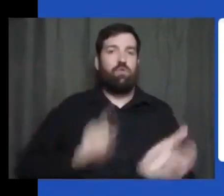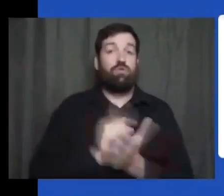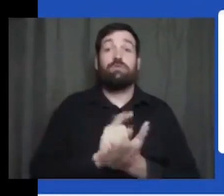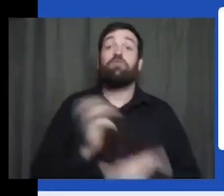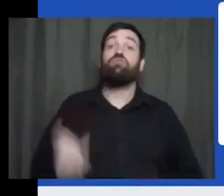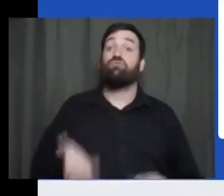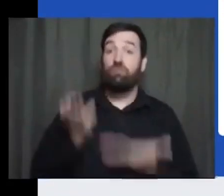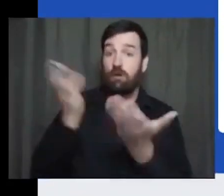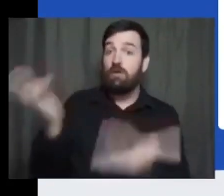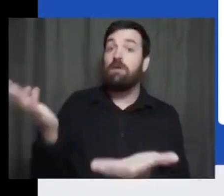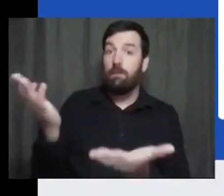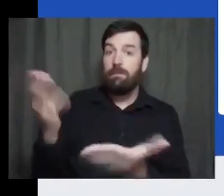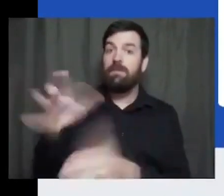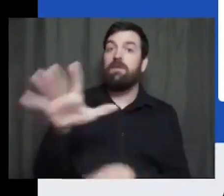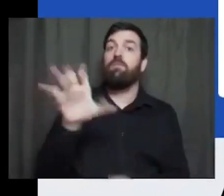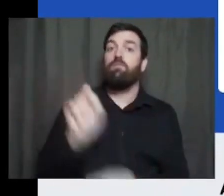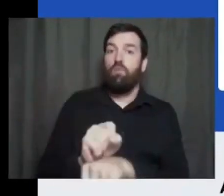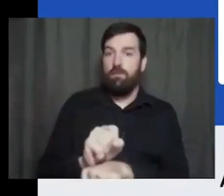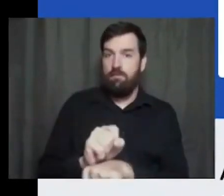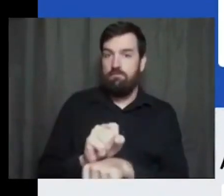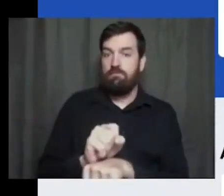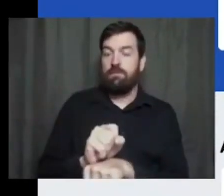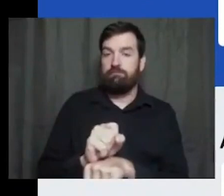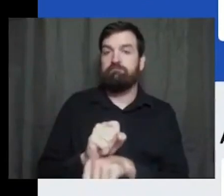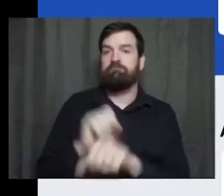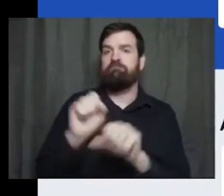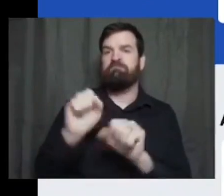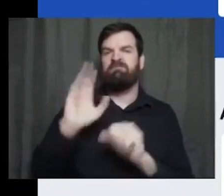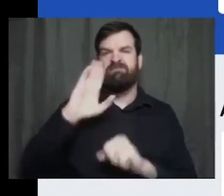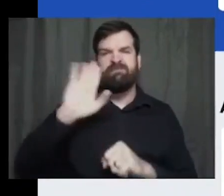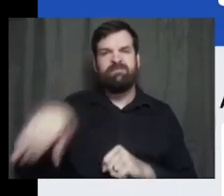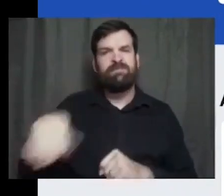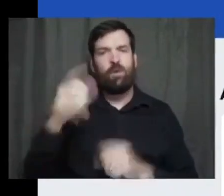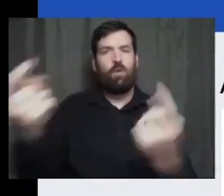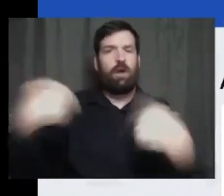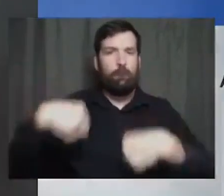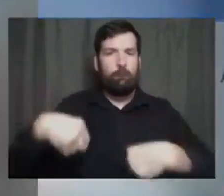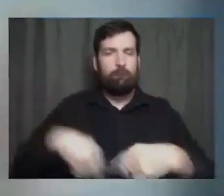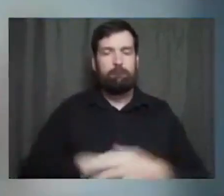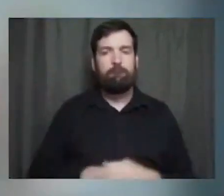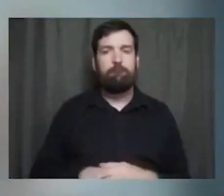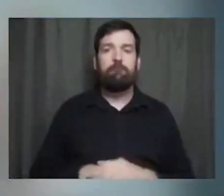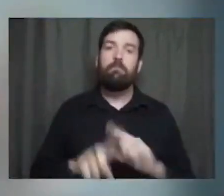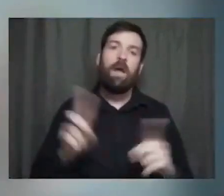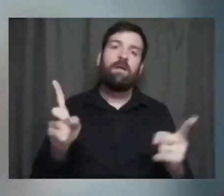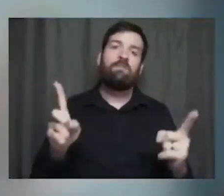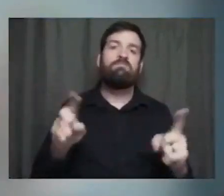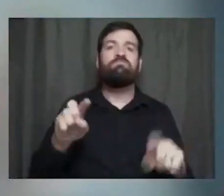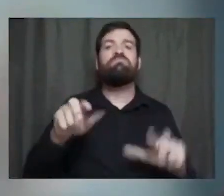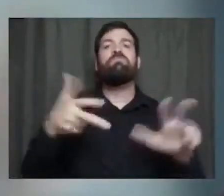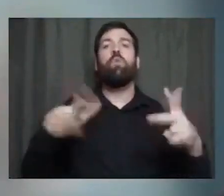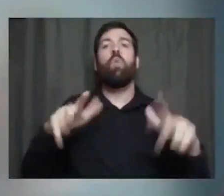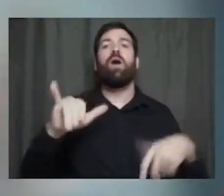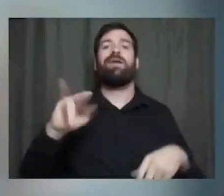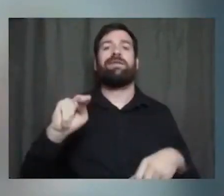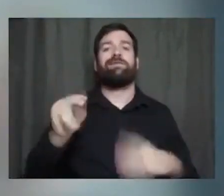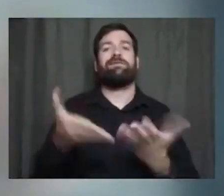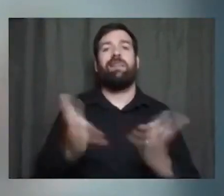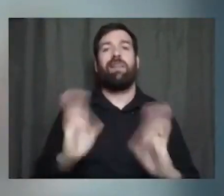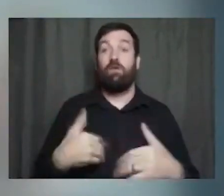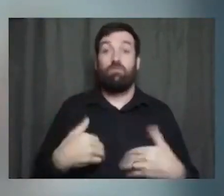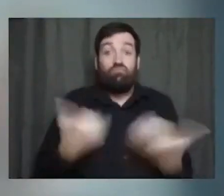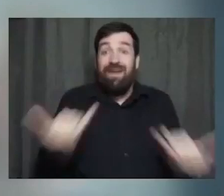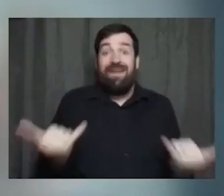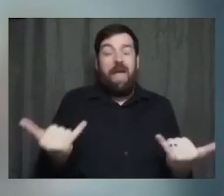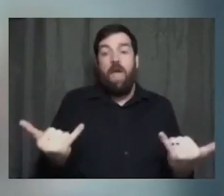you make an appointment still so that we can anticipate your arrival, but we do allow walk-ins. At this point, we need anybody that we can get